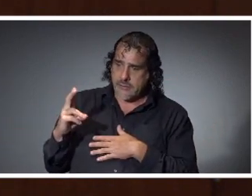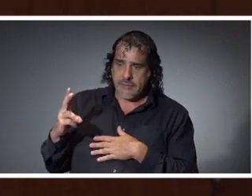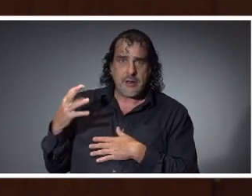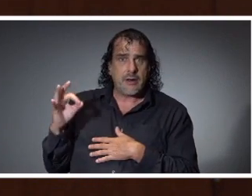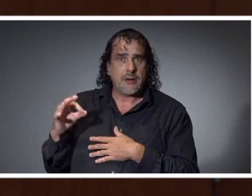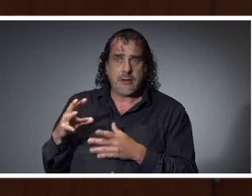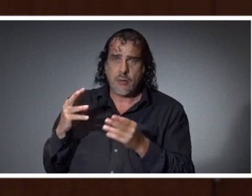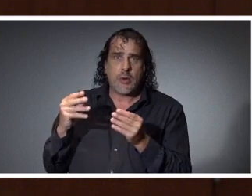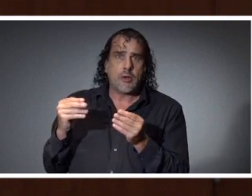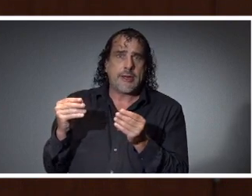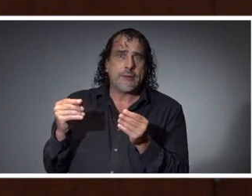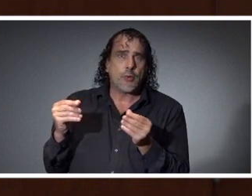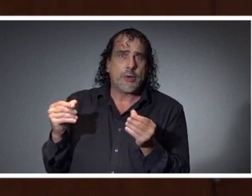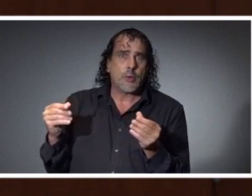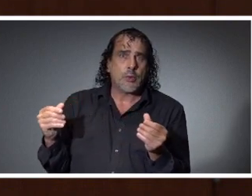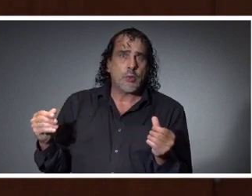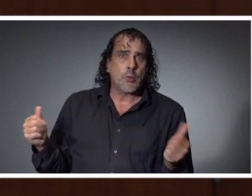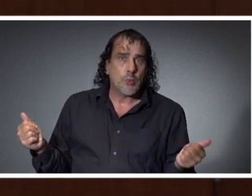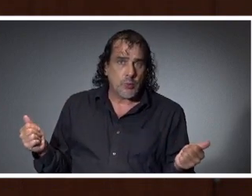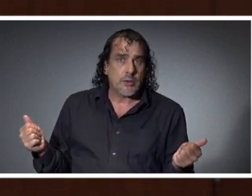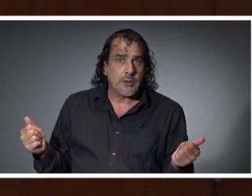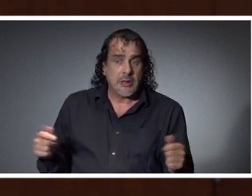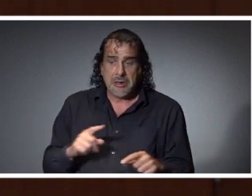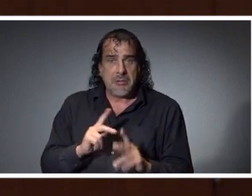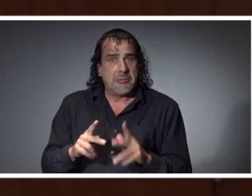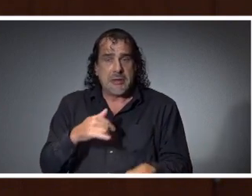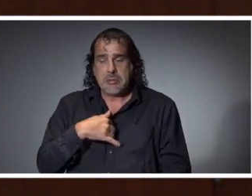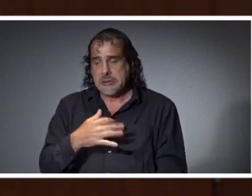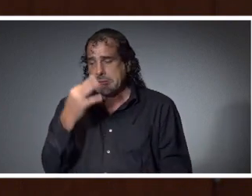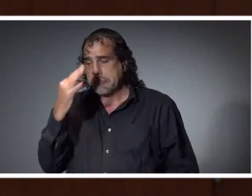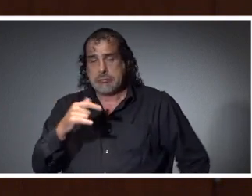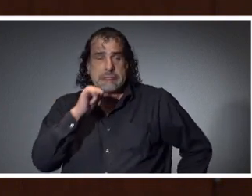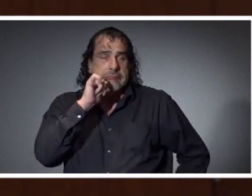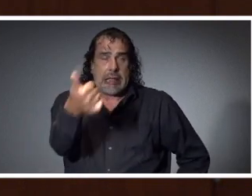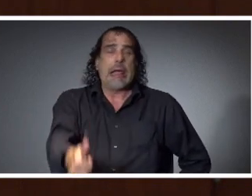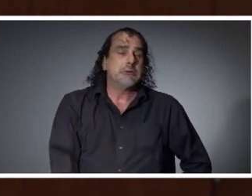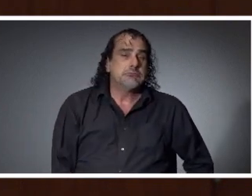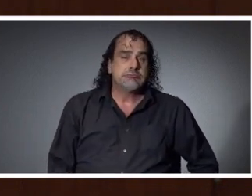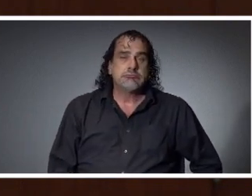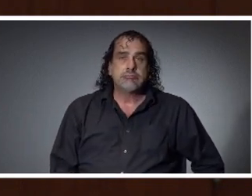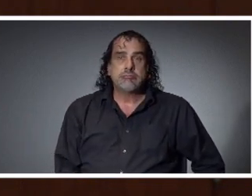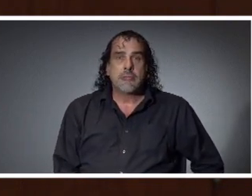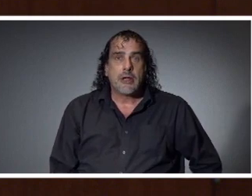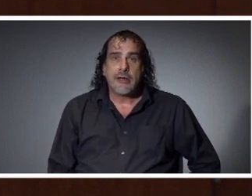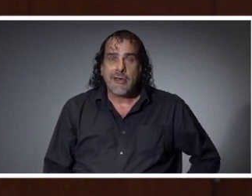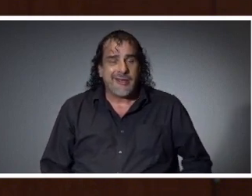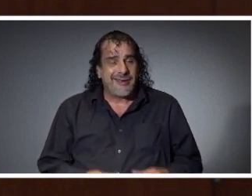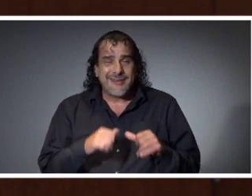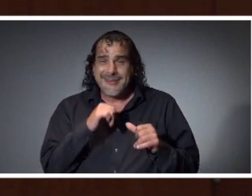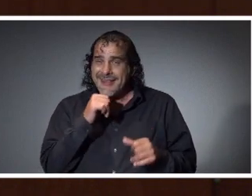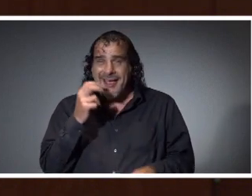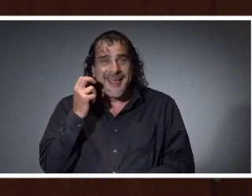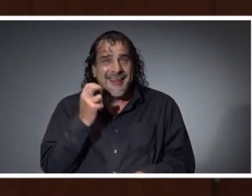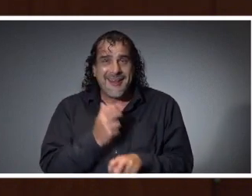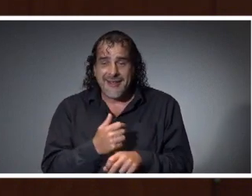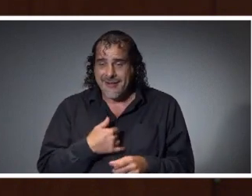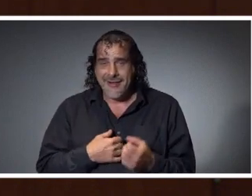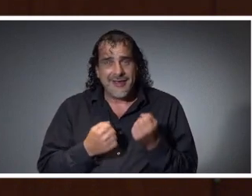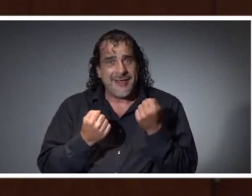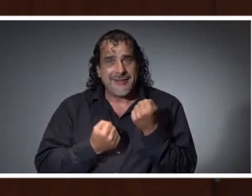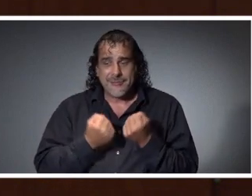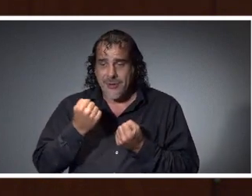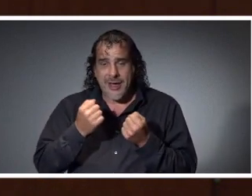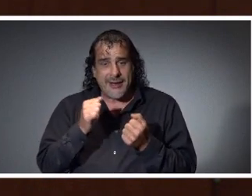it'll dwindle. But it's just we have just chosen not to do it. And it's nothing bad. It's riding in the car with